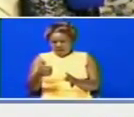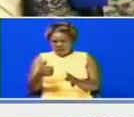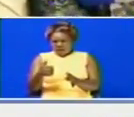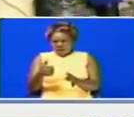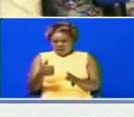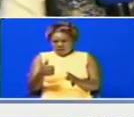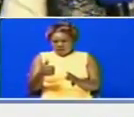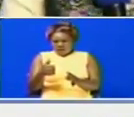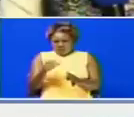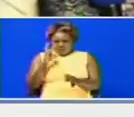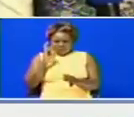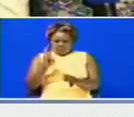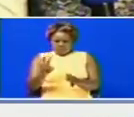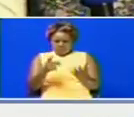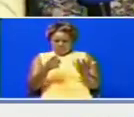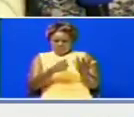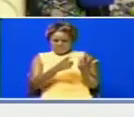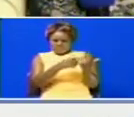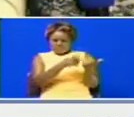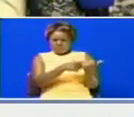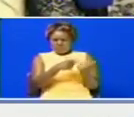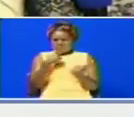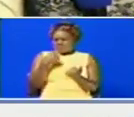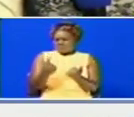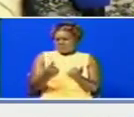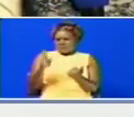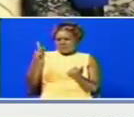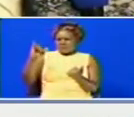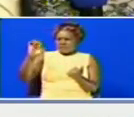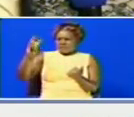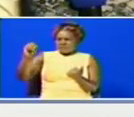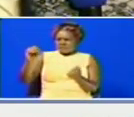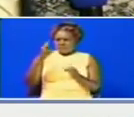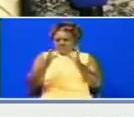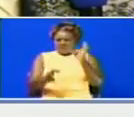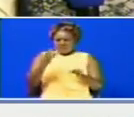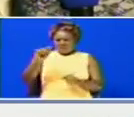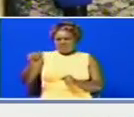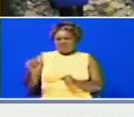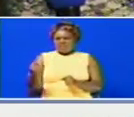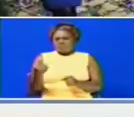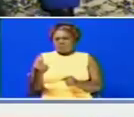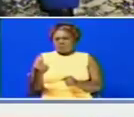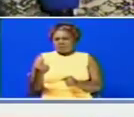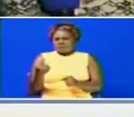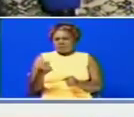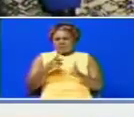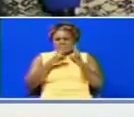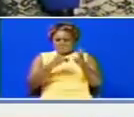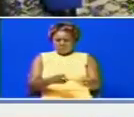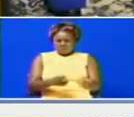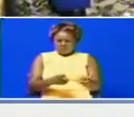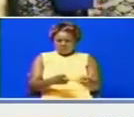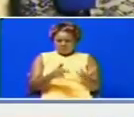commission looked at the figures again. And by then, he says, the KEMS kits, 33,000 of them had reported figures. And he